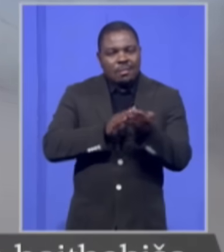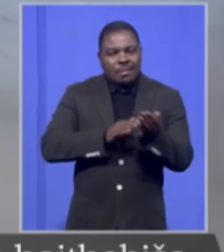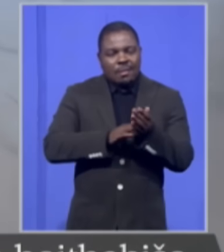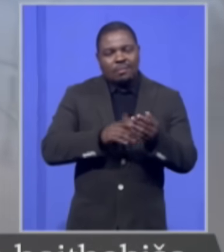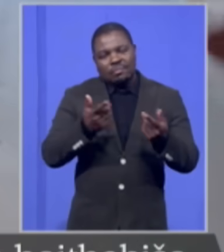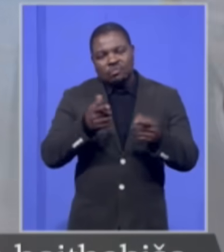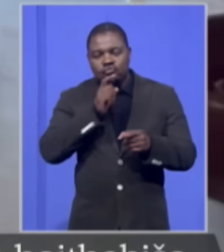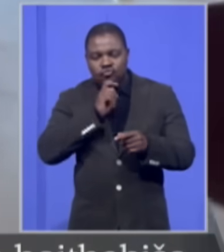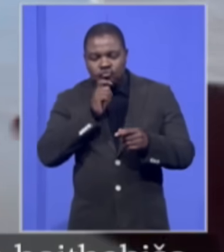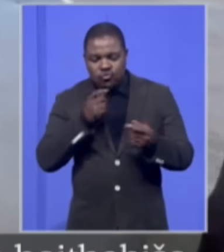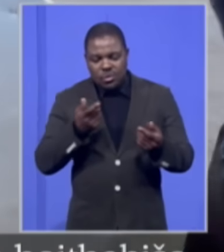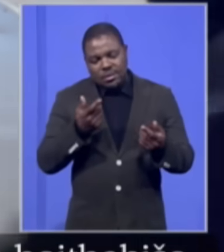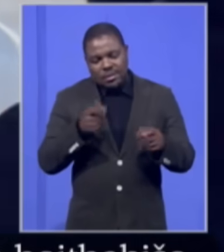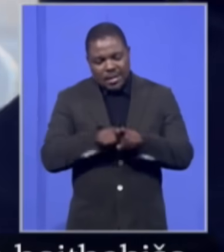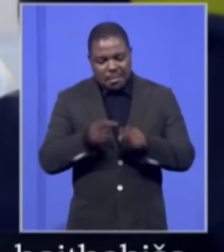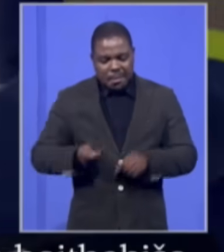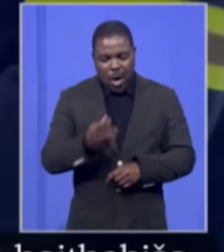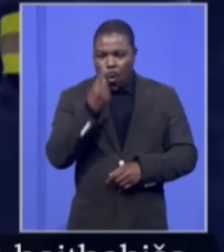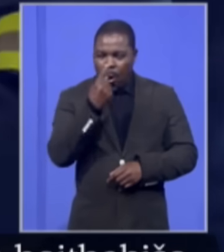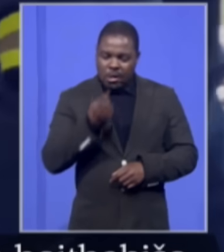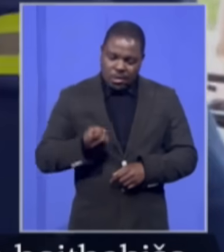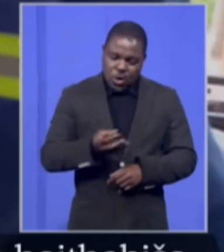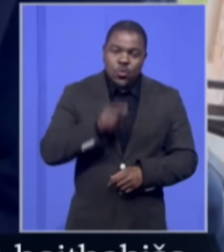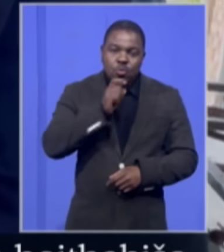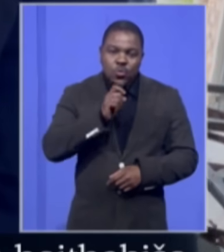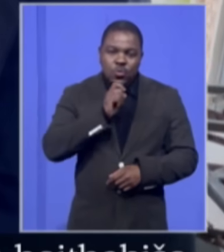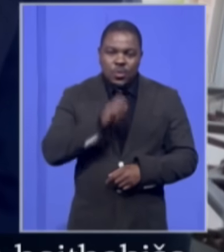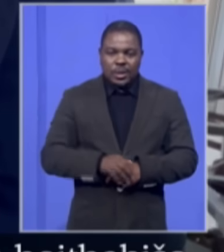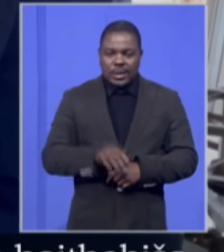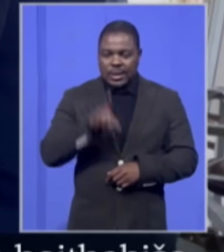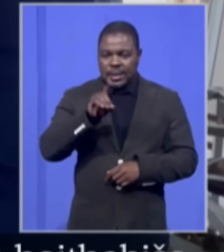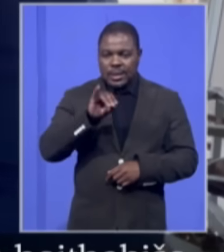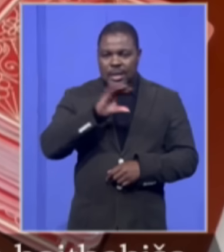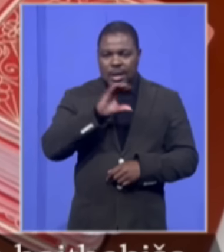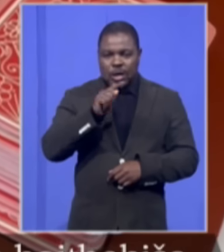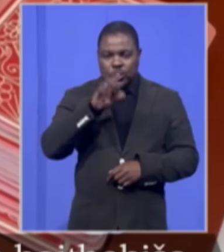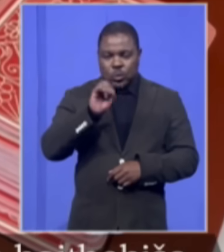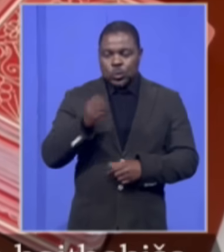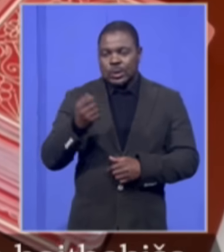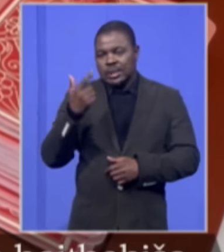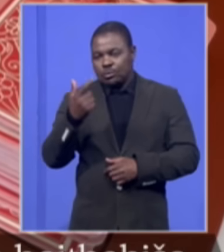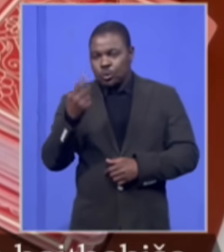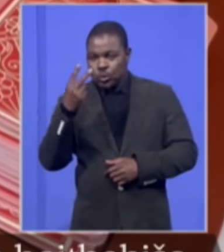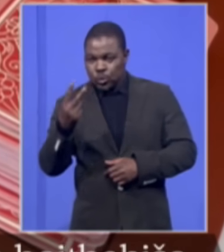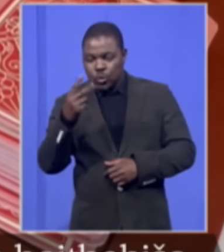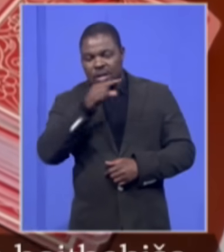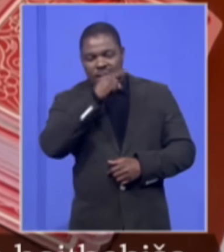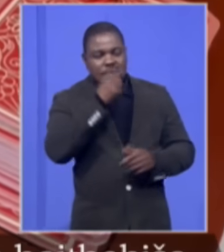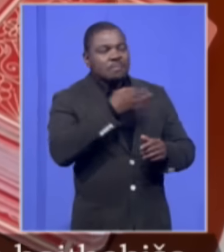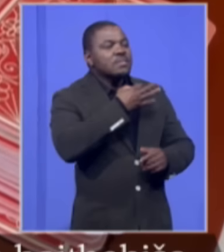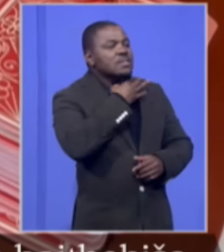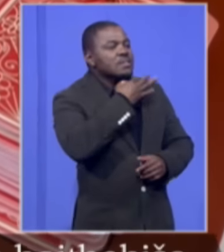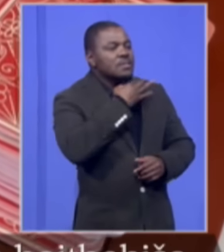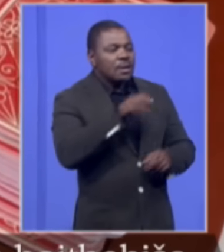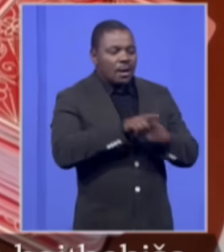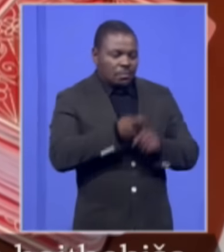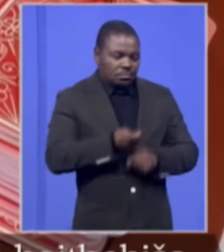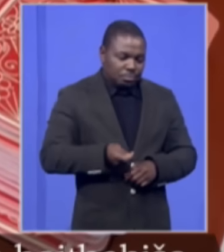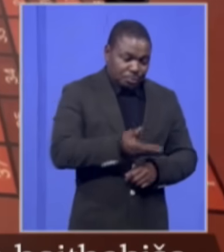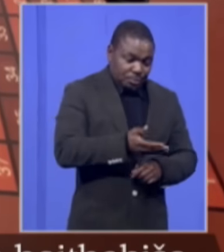go dikarata le letaese le tee. Papadi ye ya go bitšwa Dikhato 72 e tšwa go mantšu a sejahlapi a go hlalosa